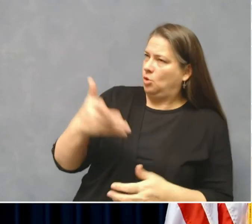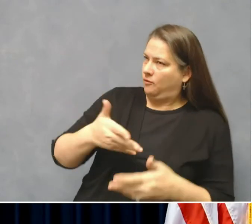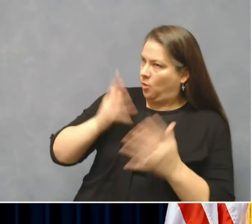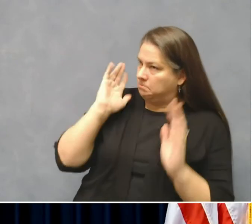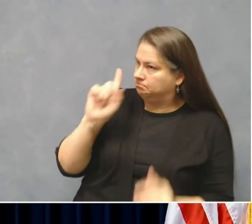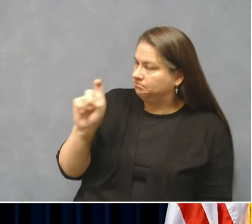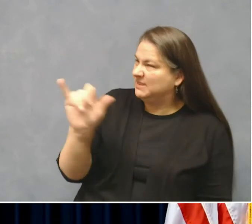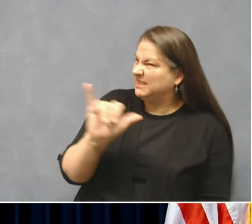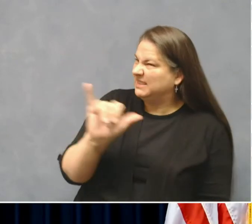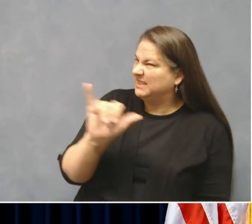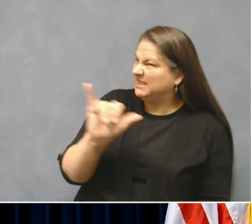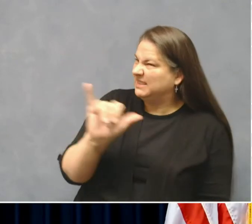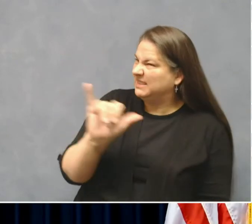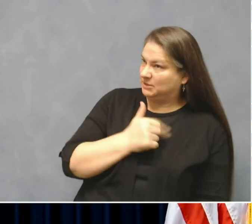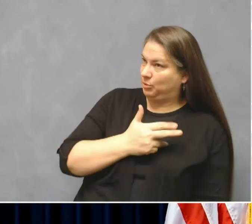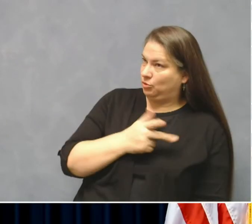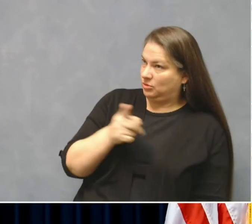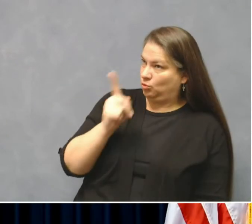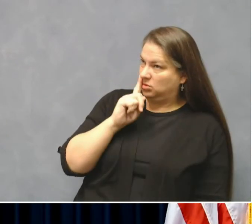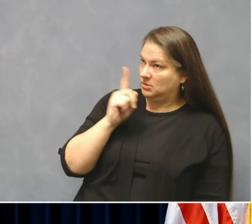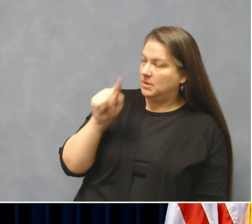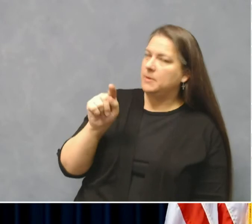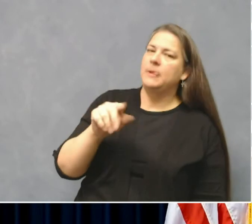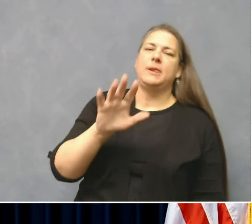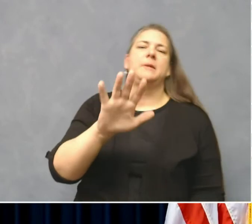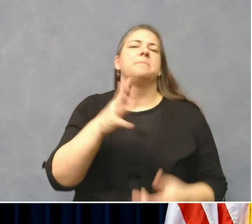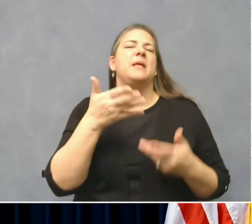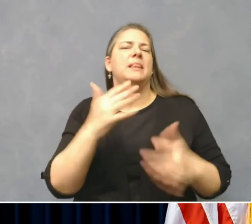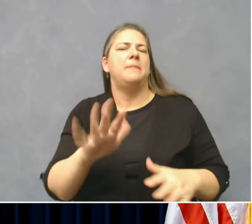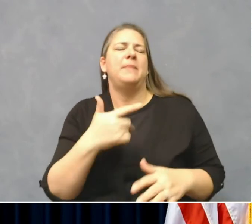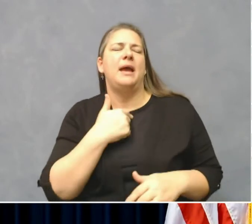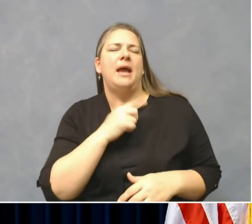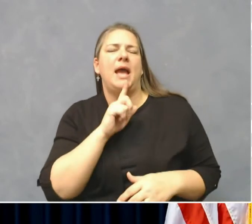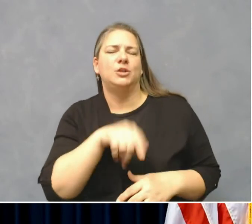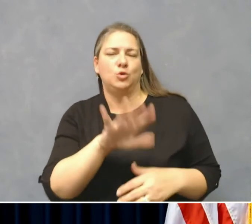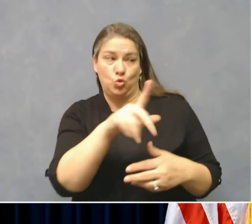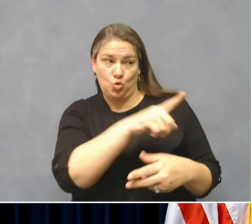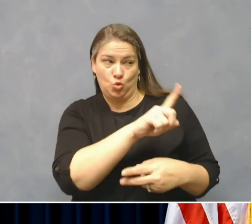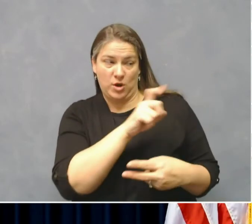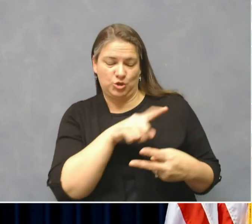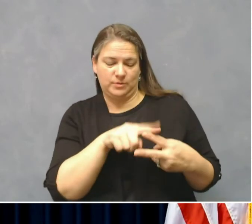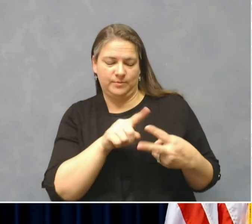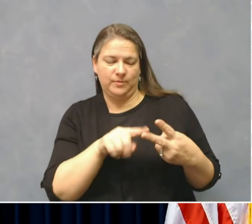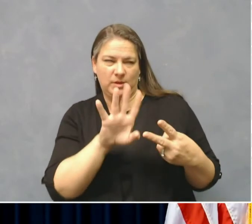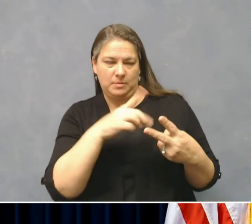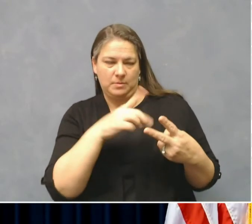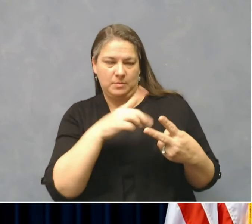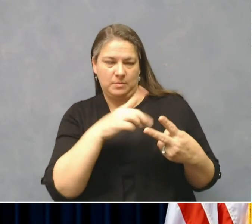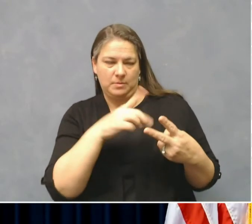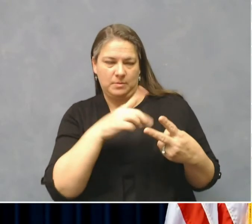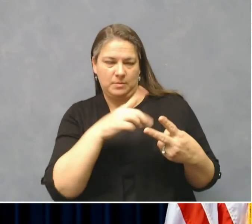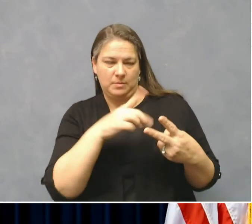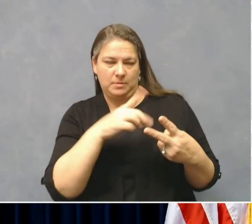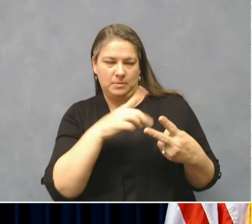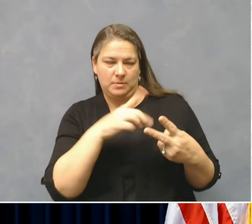Daughters you mentioned? The second part first. What we have seen is different regions